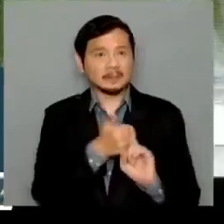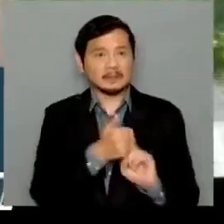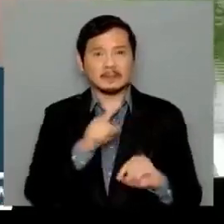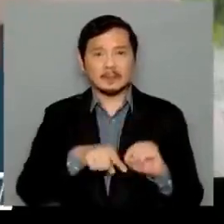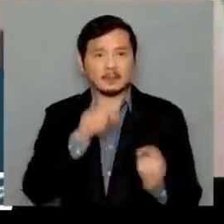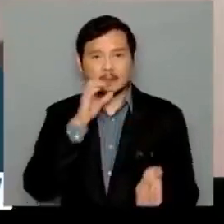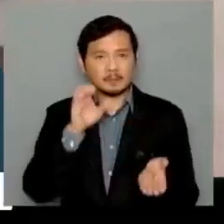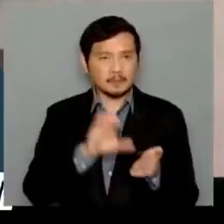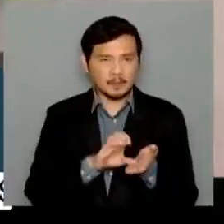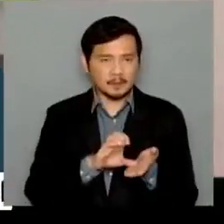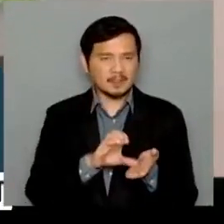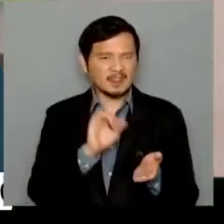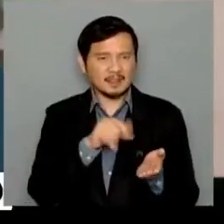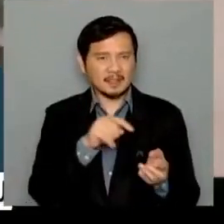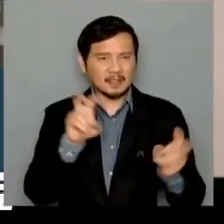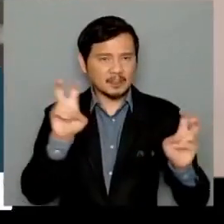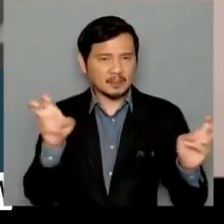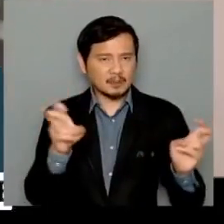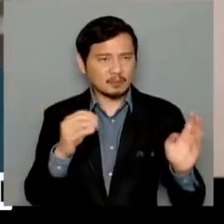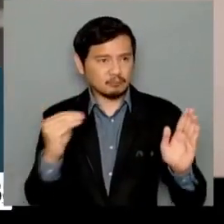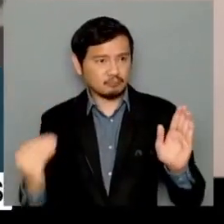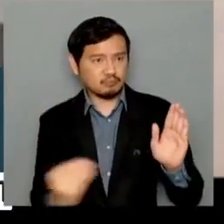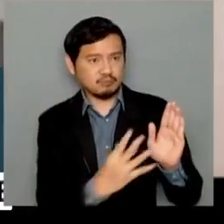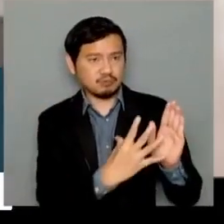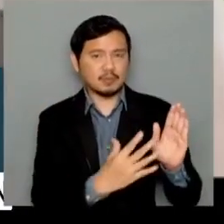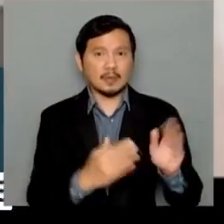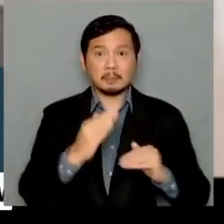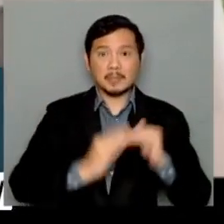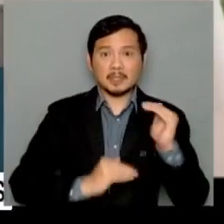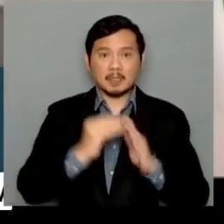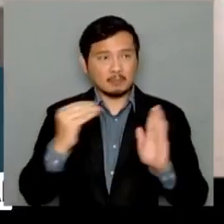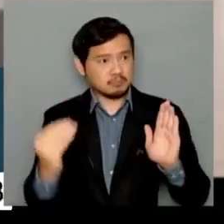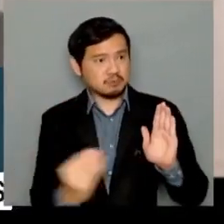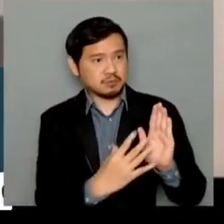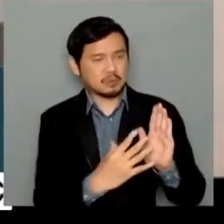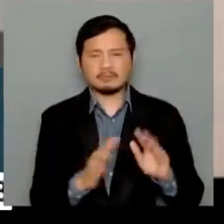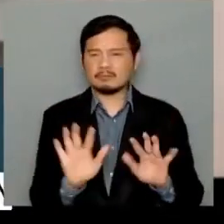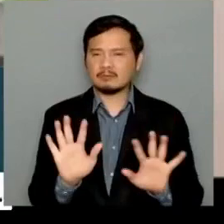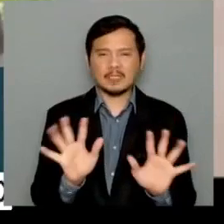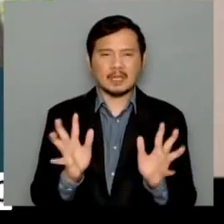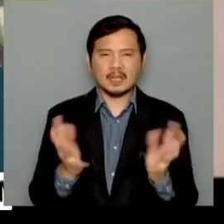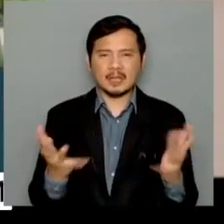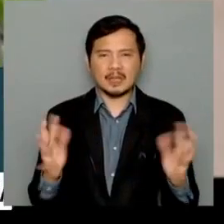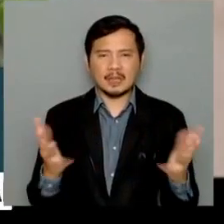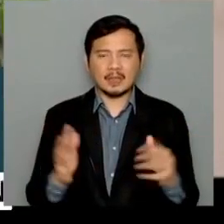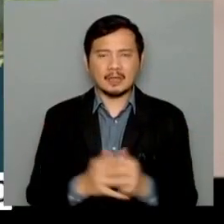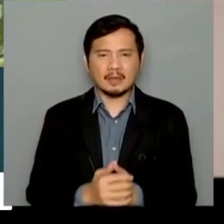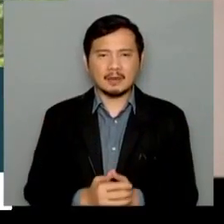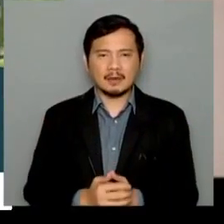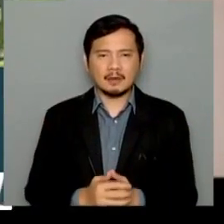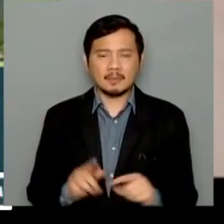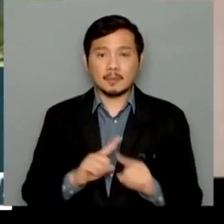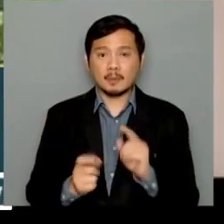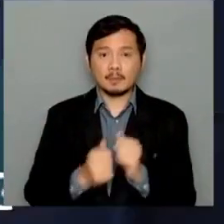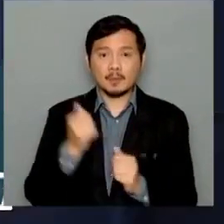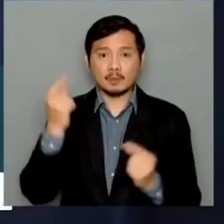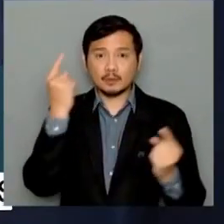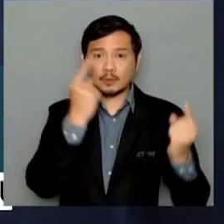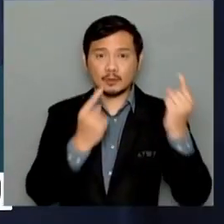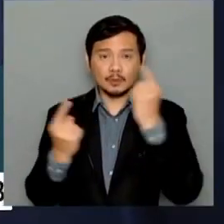But she did, however, say that as far as these concerns are concerns